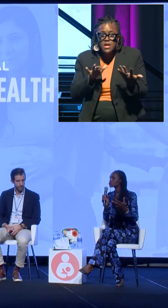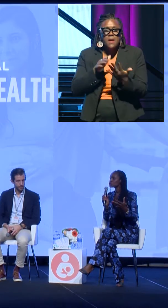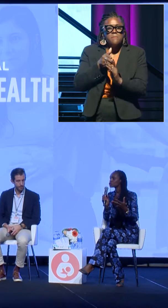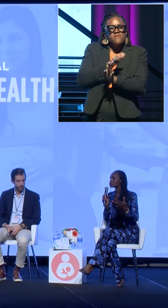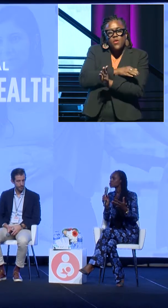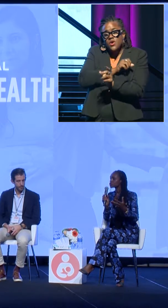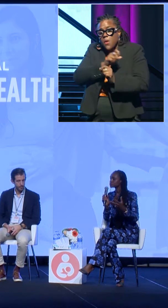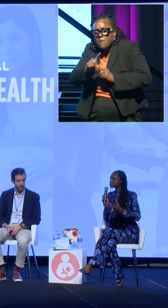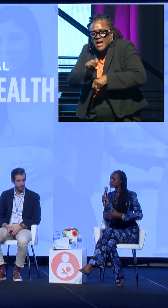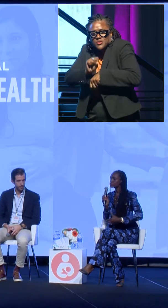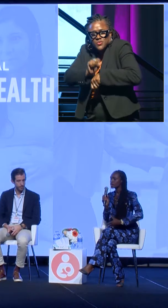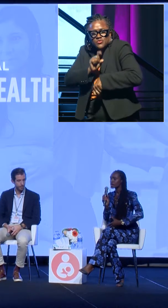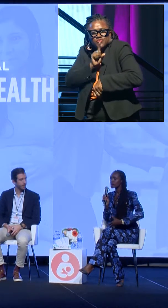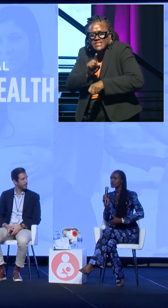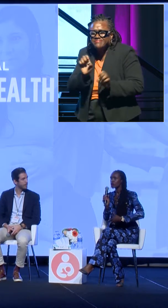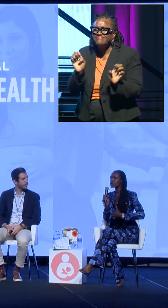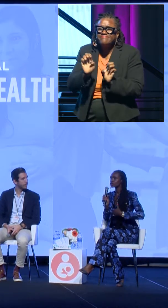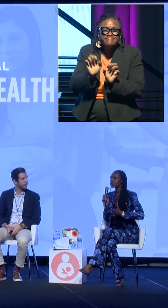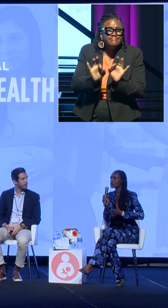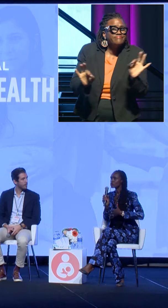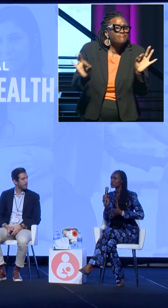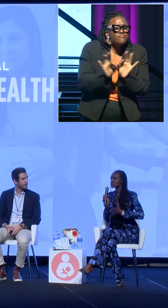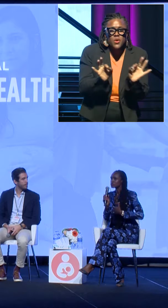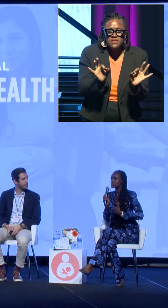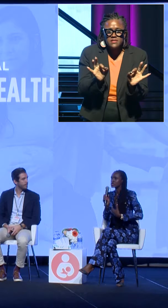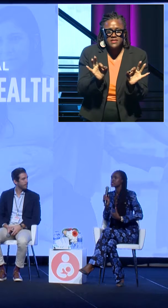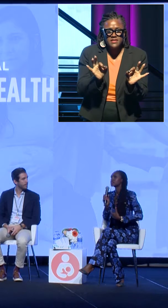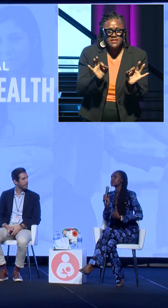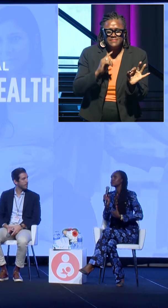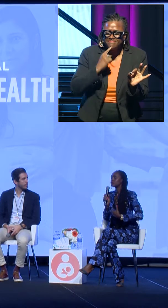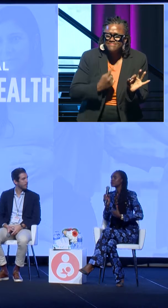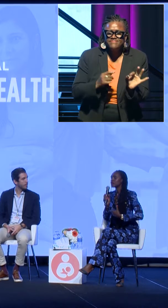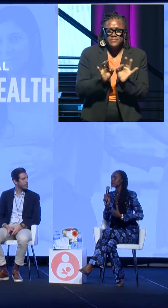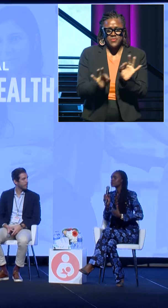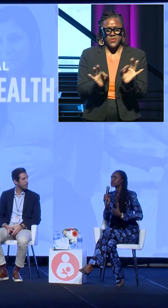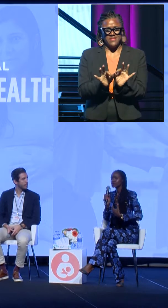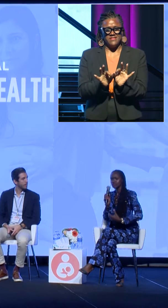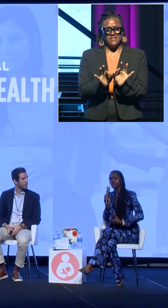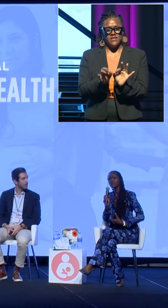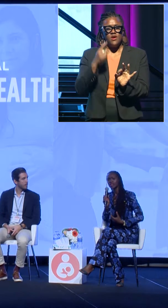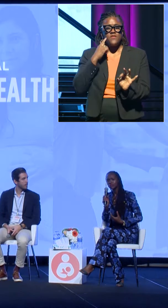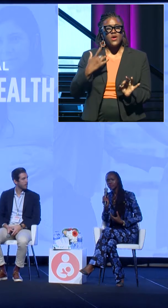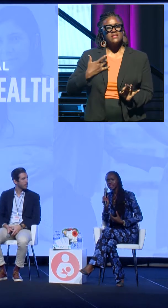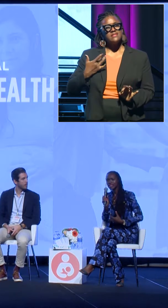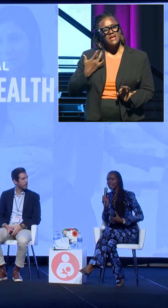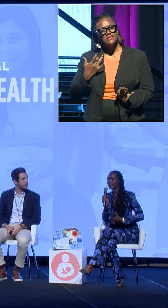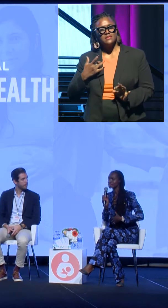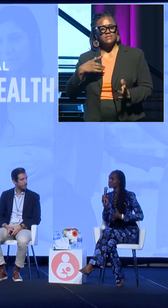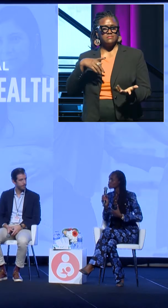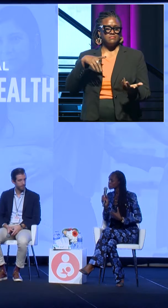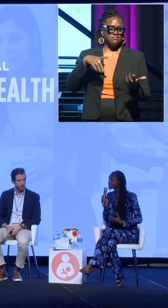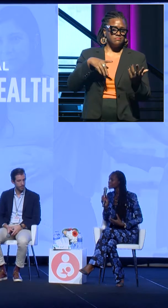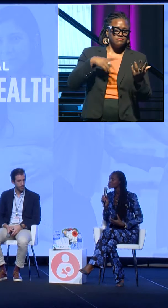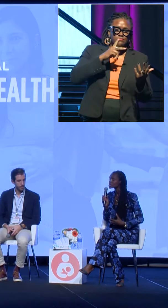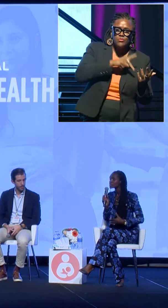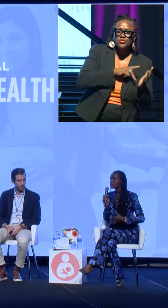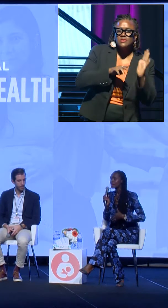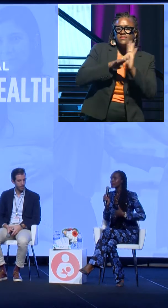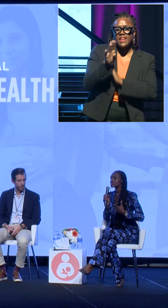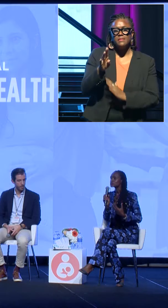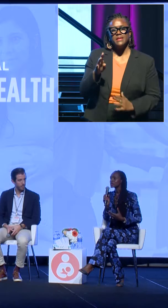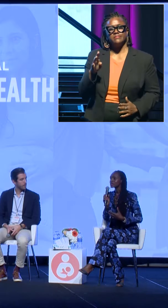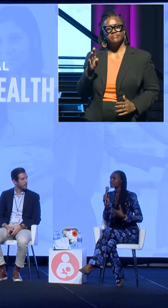critical also for our sense of personal development and